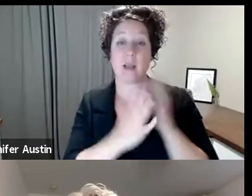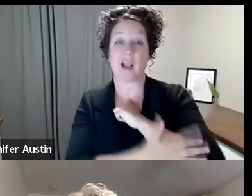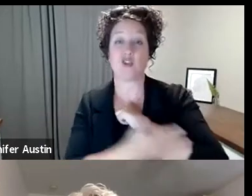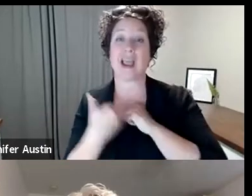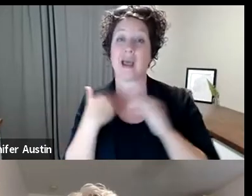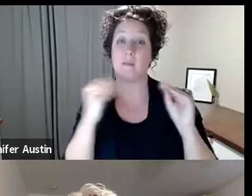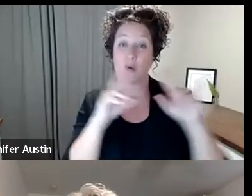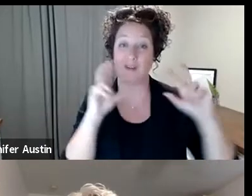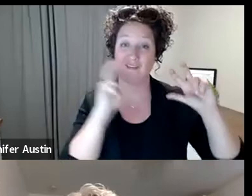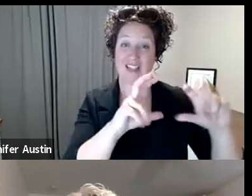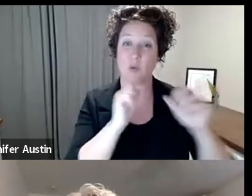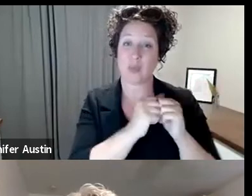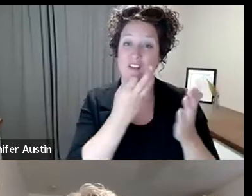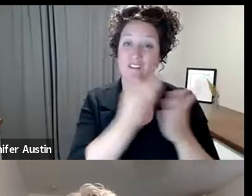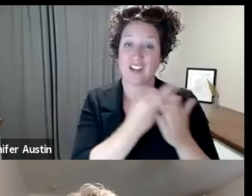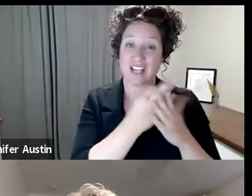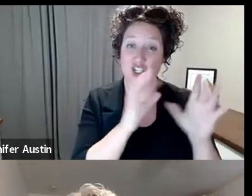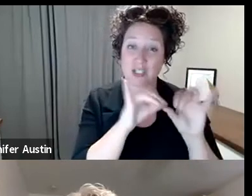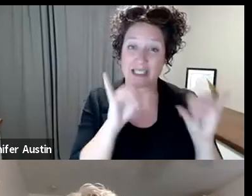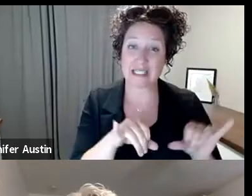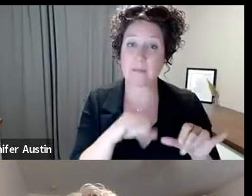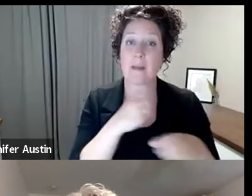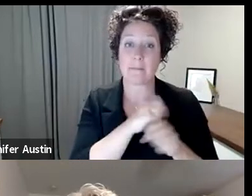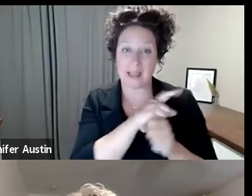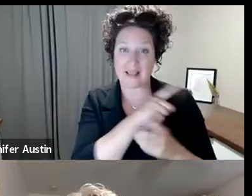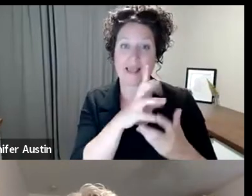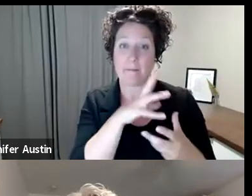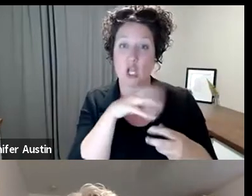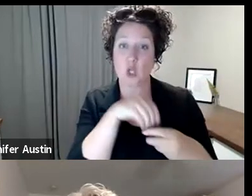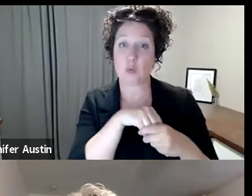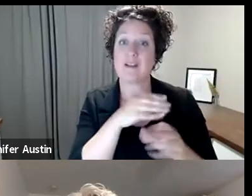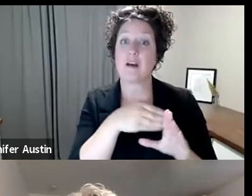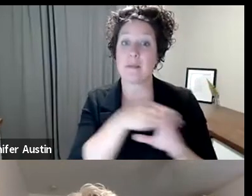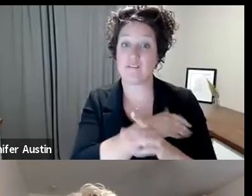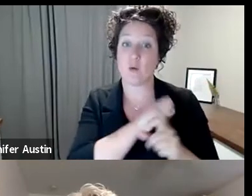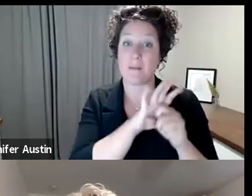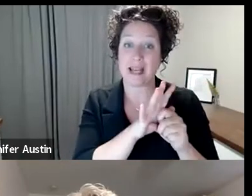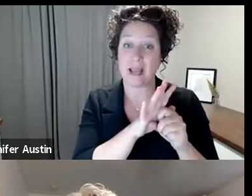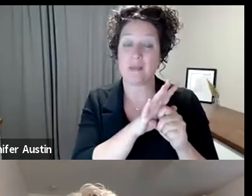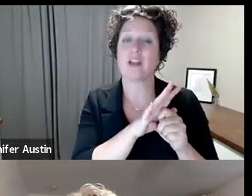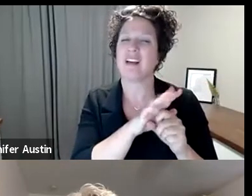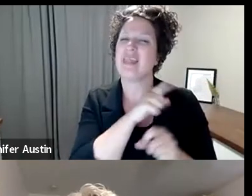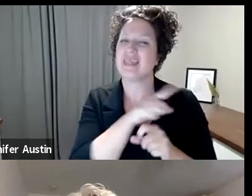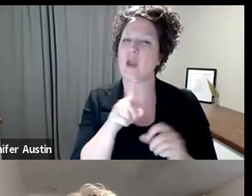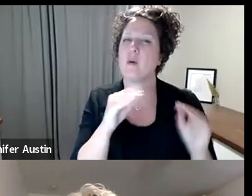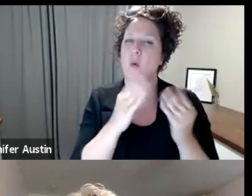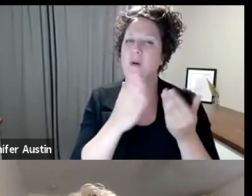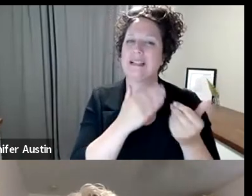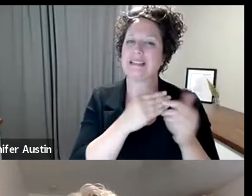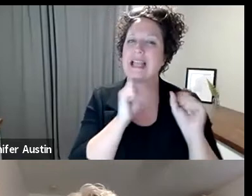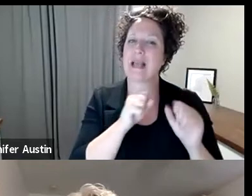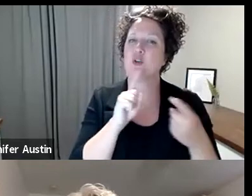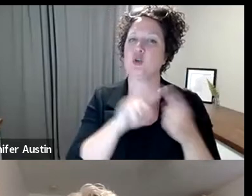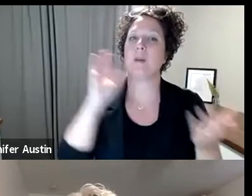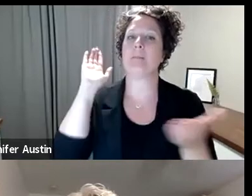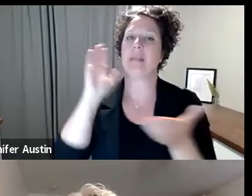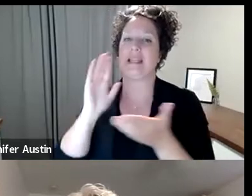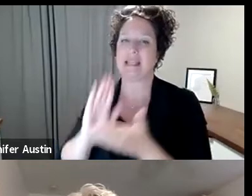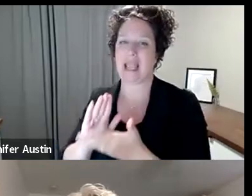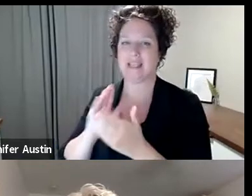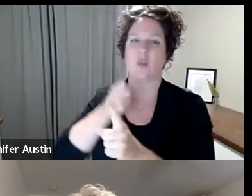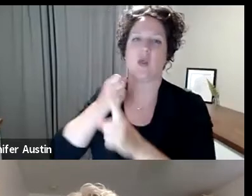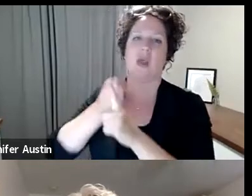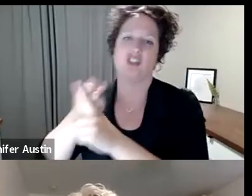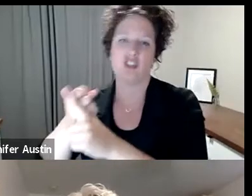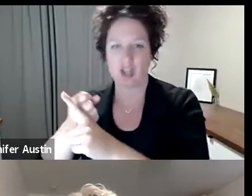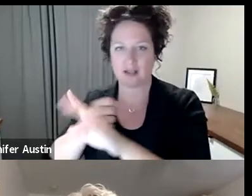in their financial systems and making them inclusive before the pandemic were more easily able to mitigate the aftershocks or